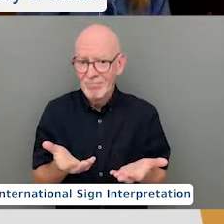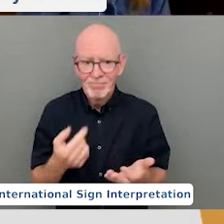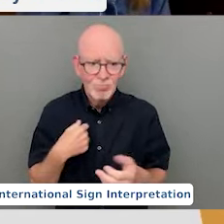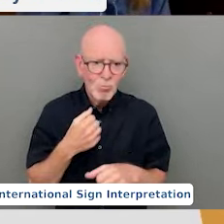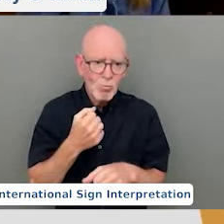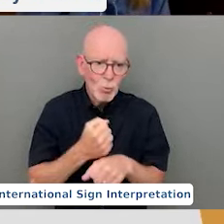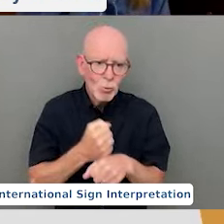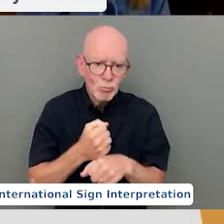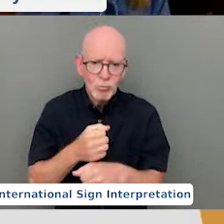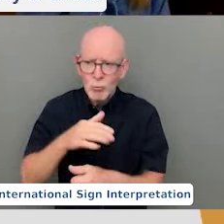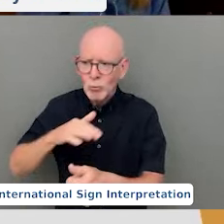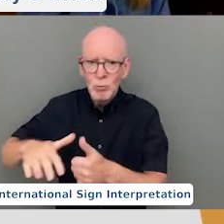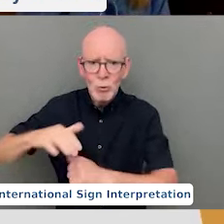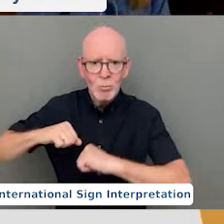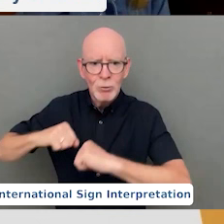and Trade.